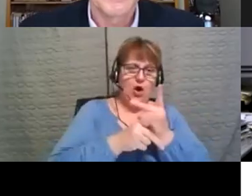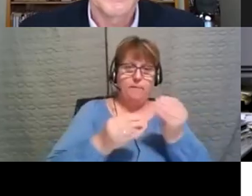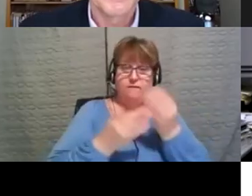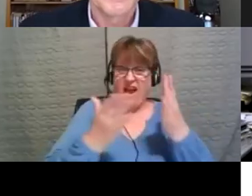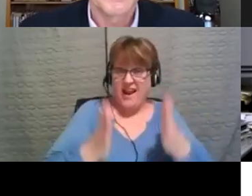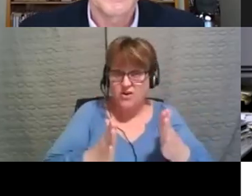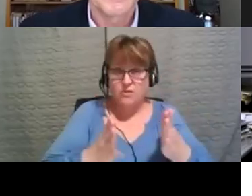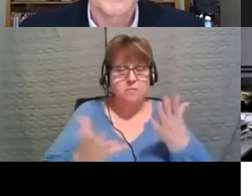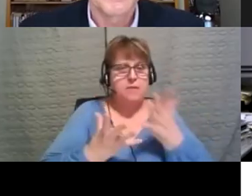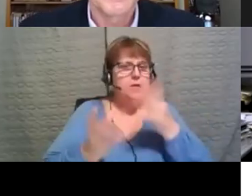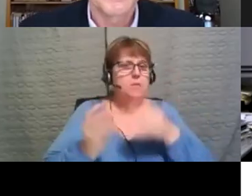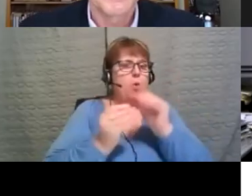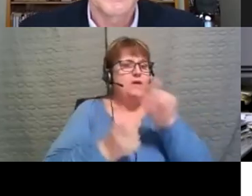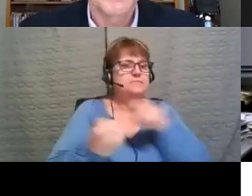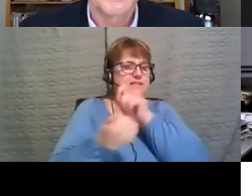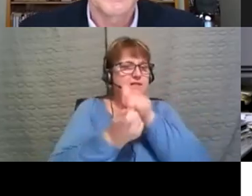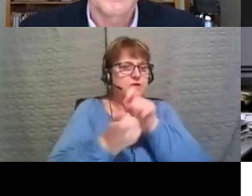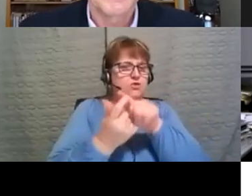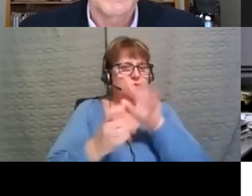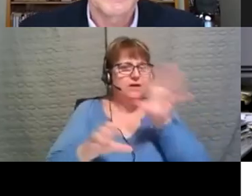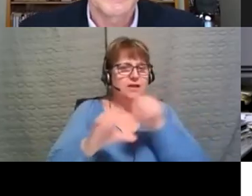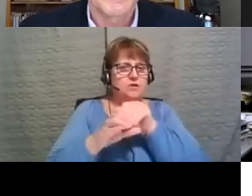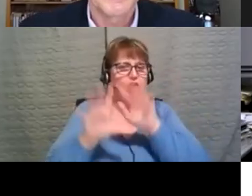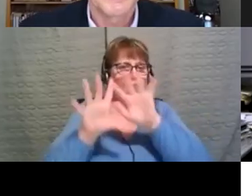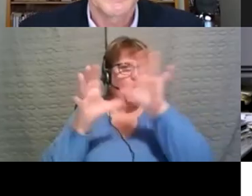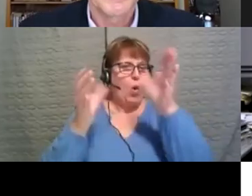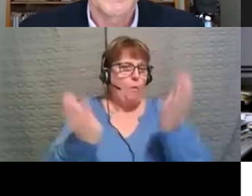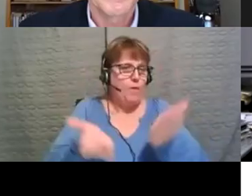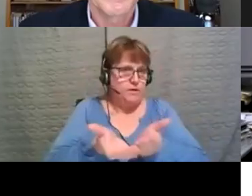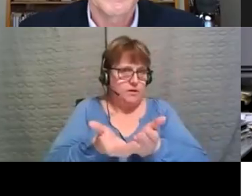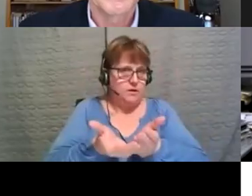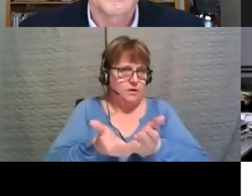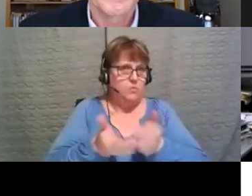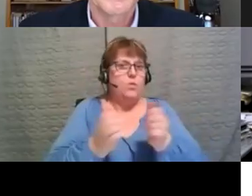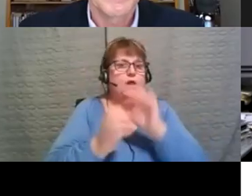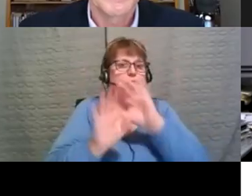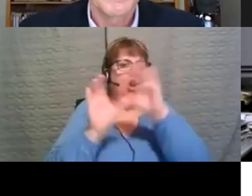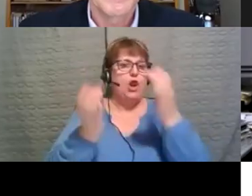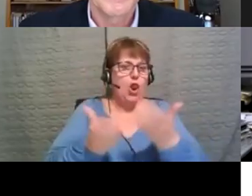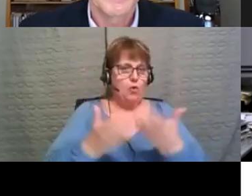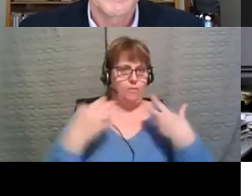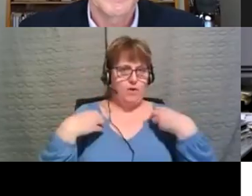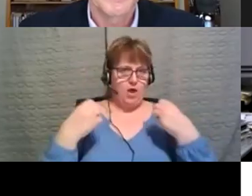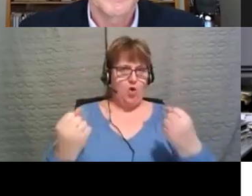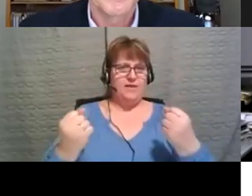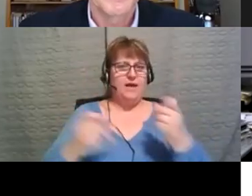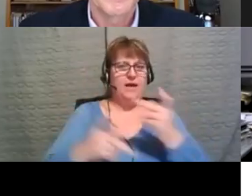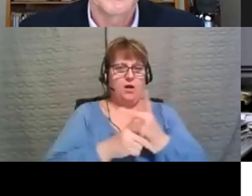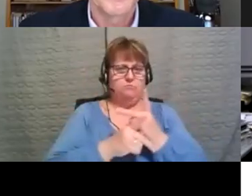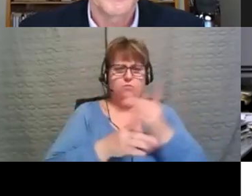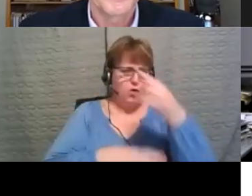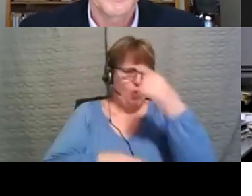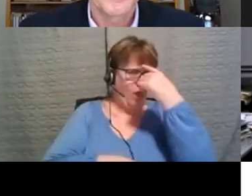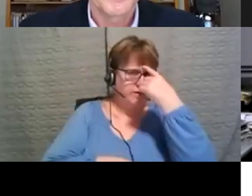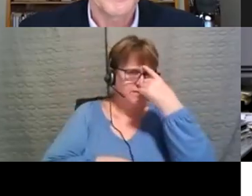even more specifically to engage globally in global healthcare. And what are your thoughts on that? And I know I'm